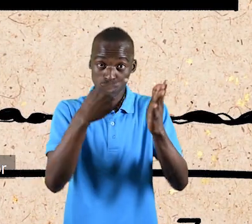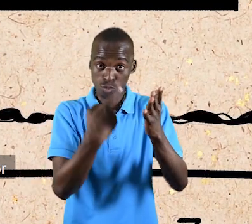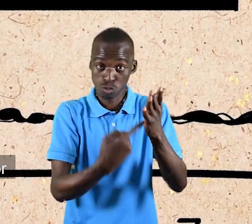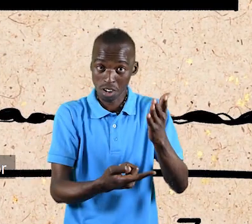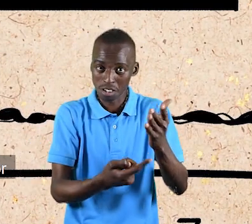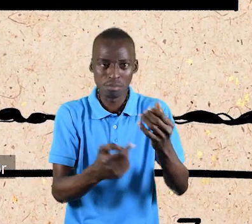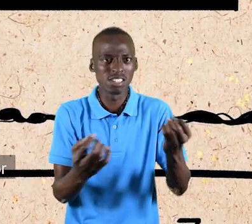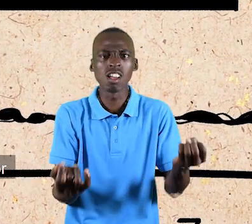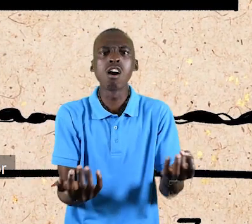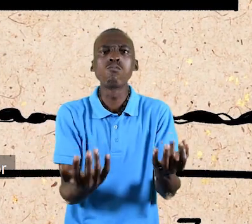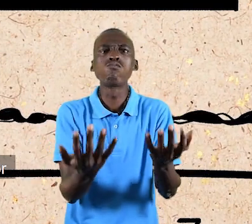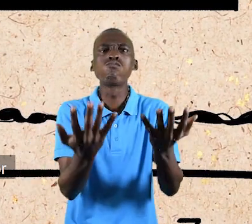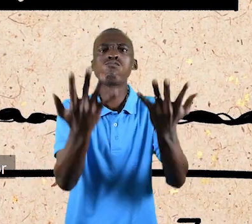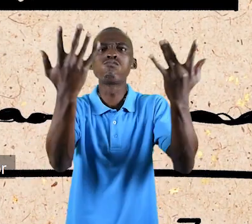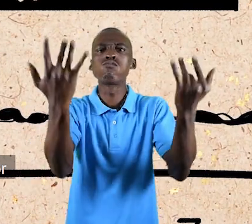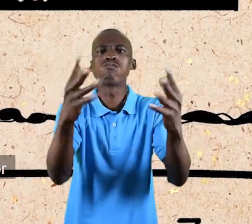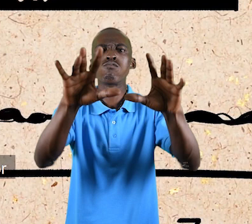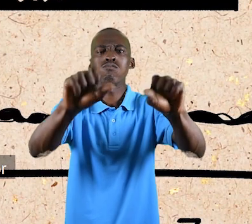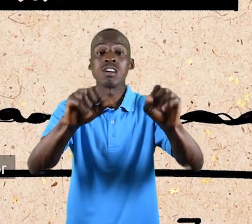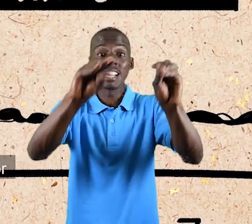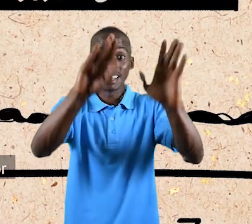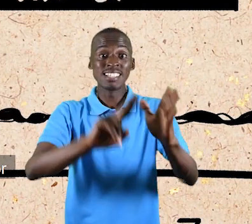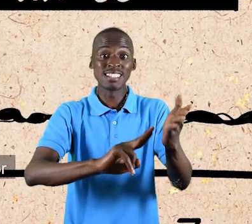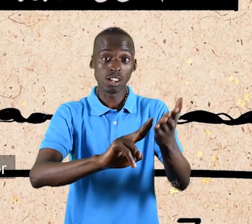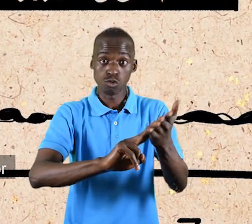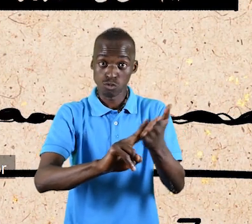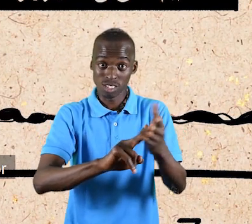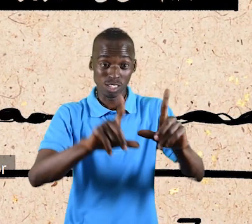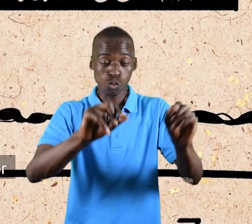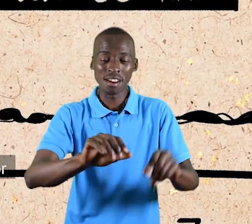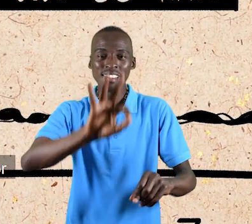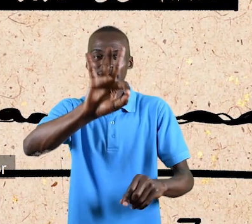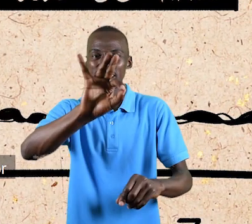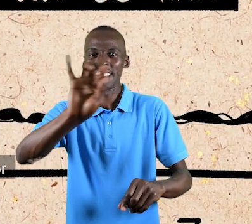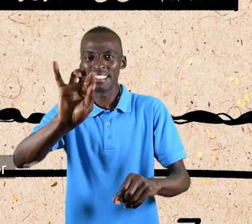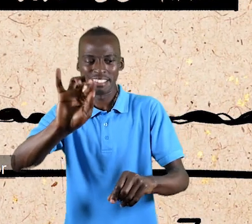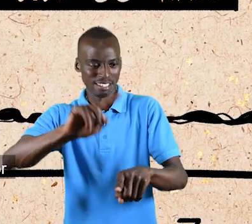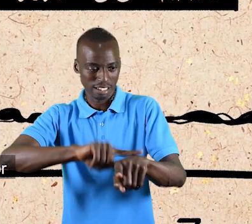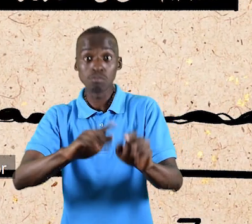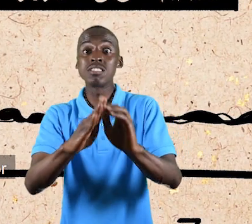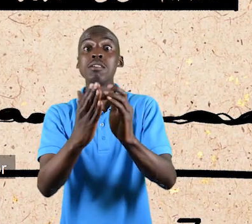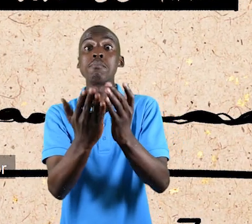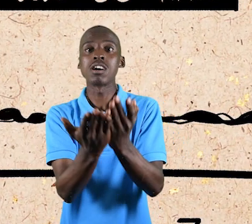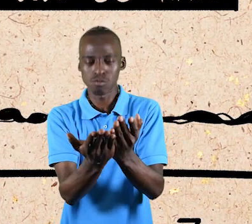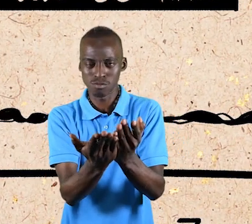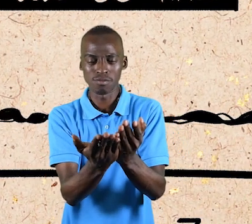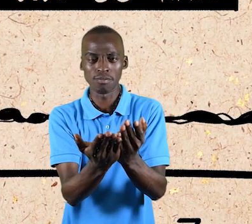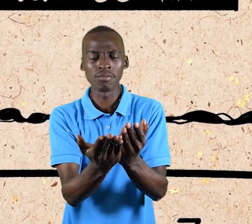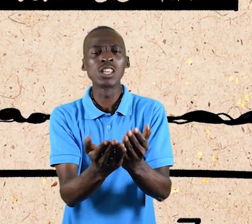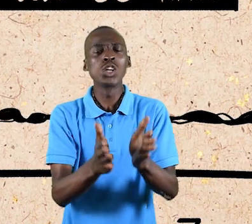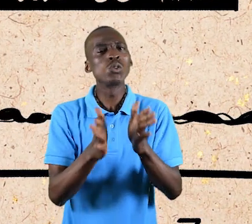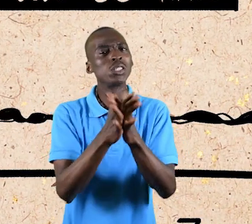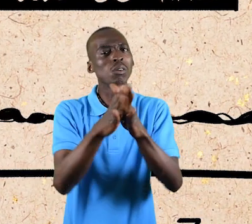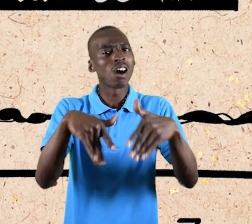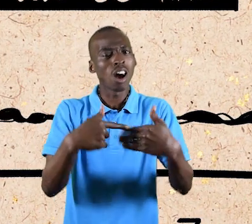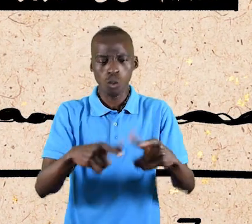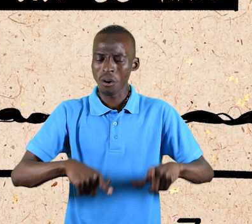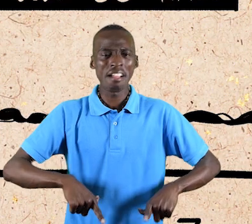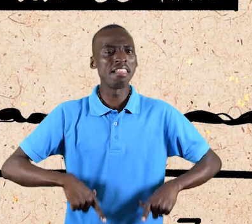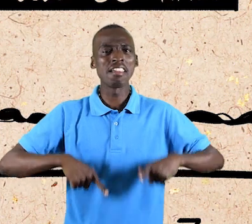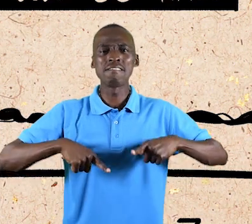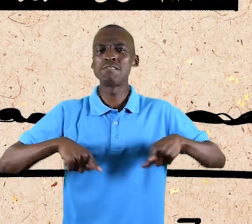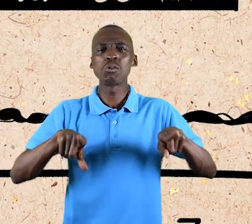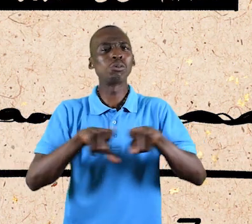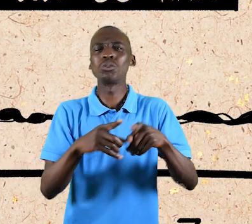vapor or smoke, and the teacher uses this word 38 times in the book as a metaphor to describe how life is, first of